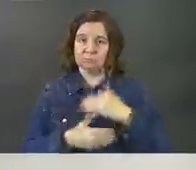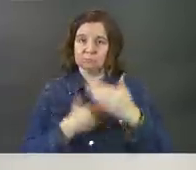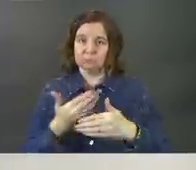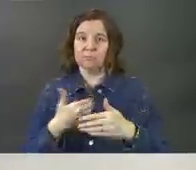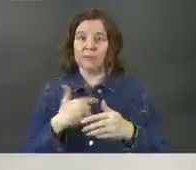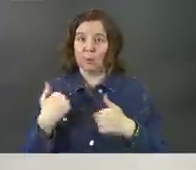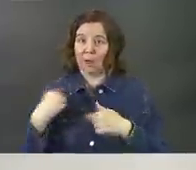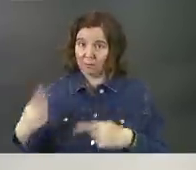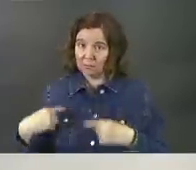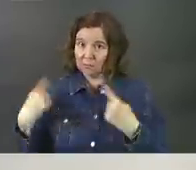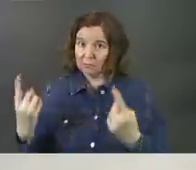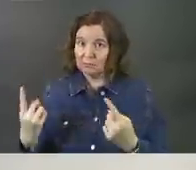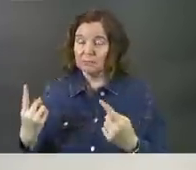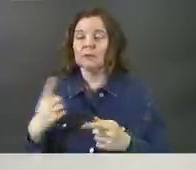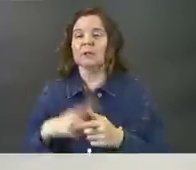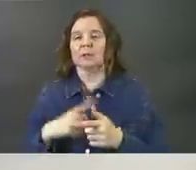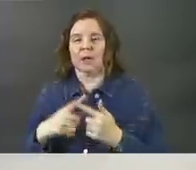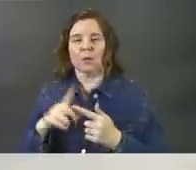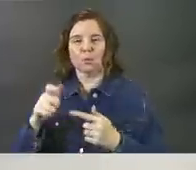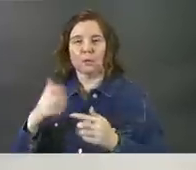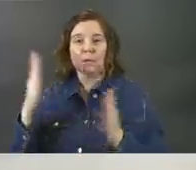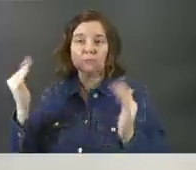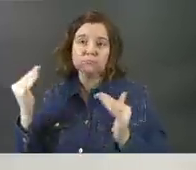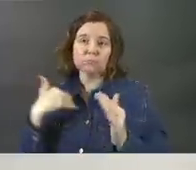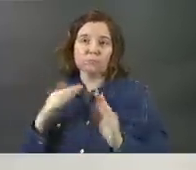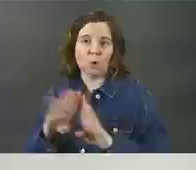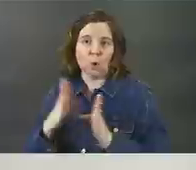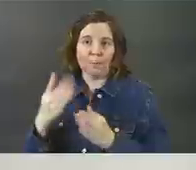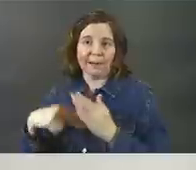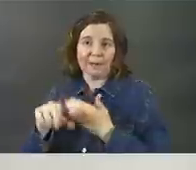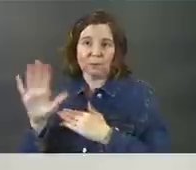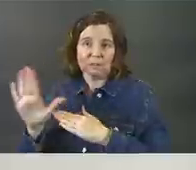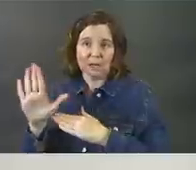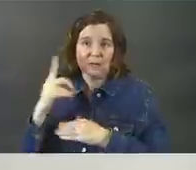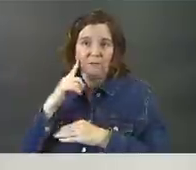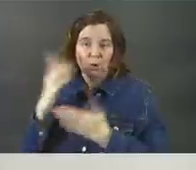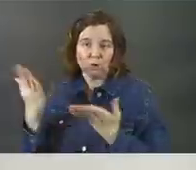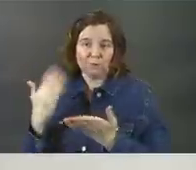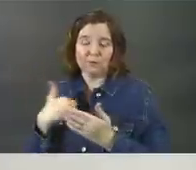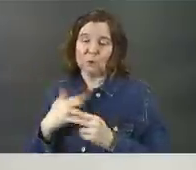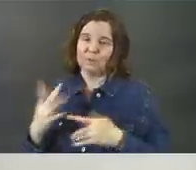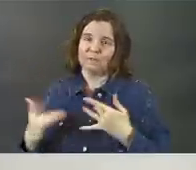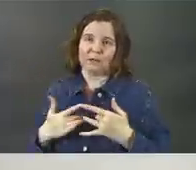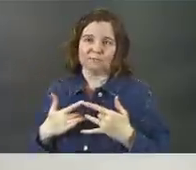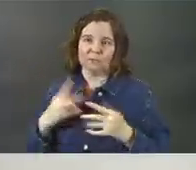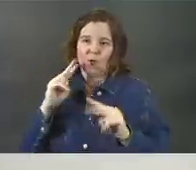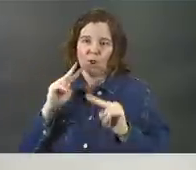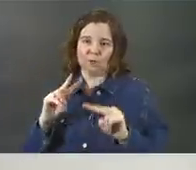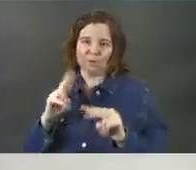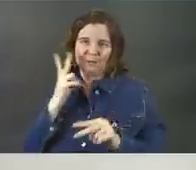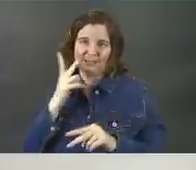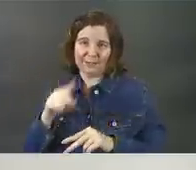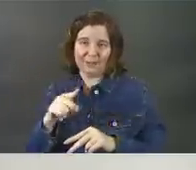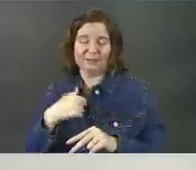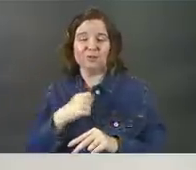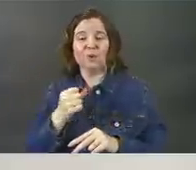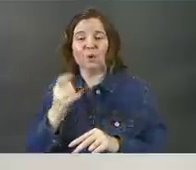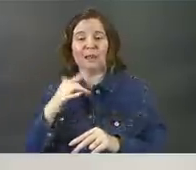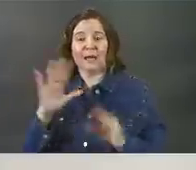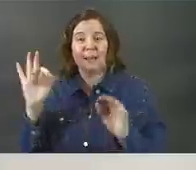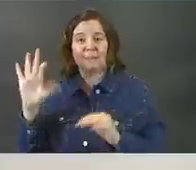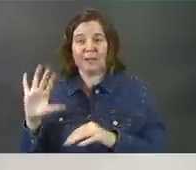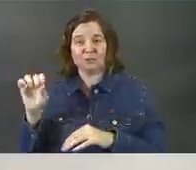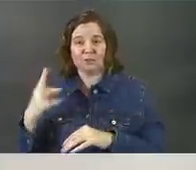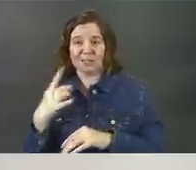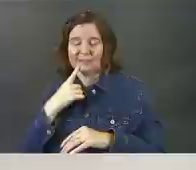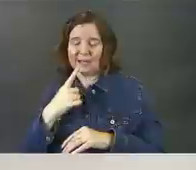direction that we have been for a while now, we will be open next Sunday for service. So we are very much so looking forward to seeing you there. So again, like Pastor Josh